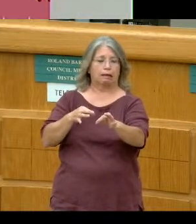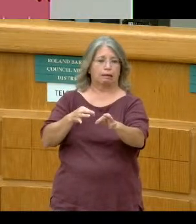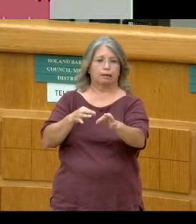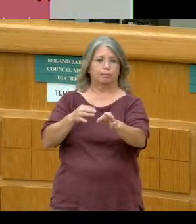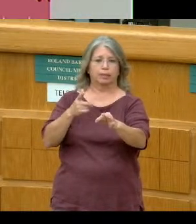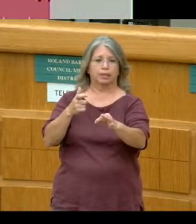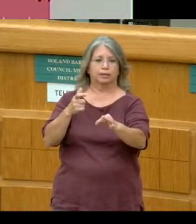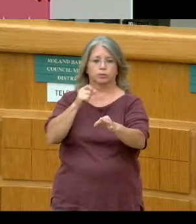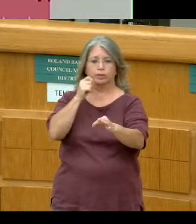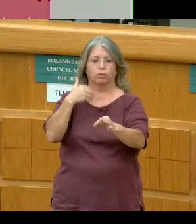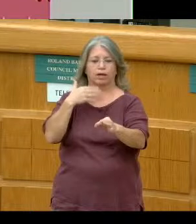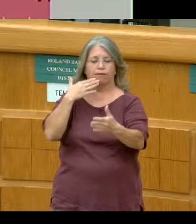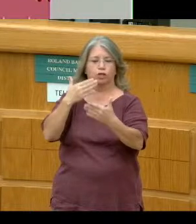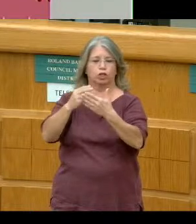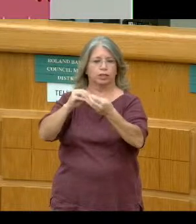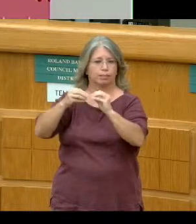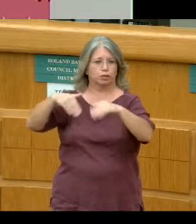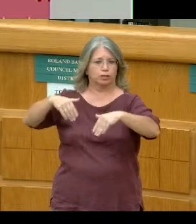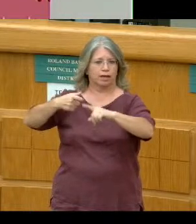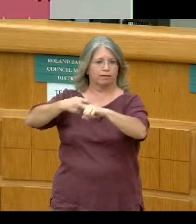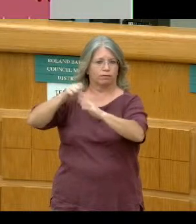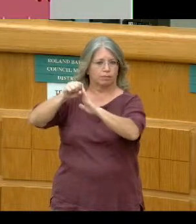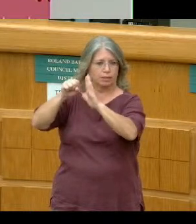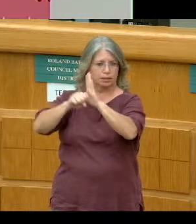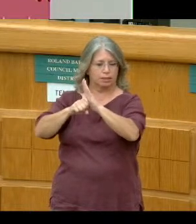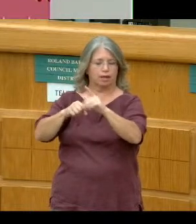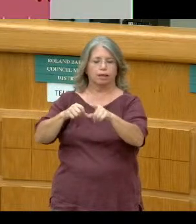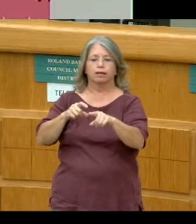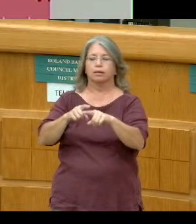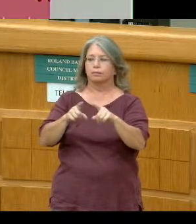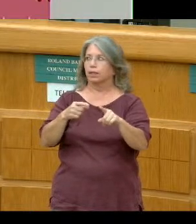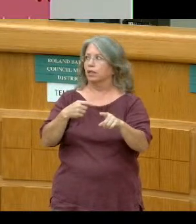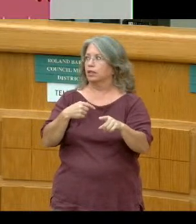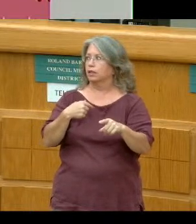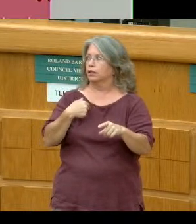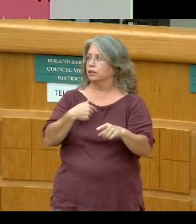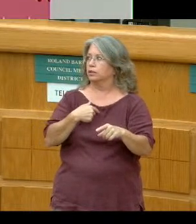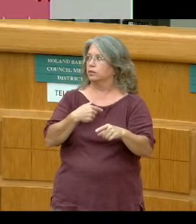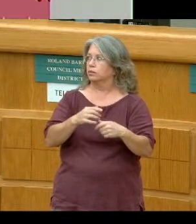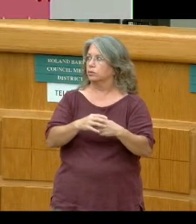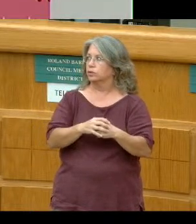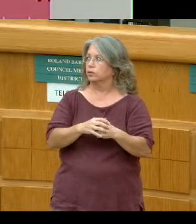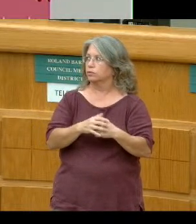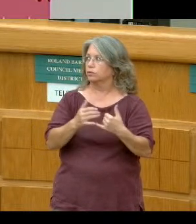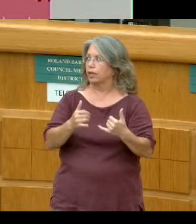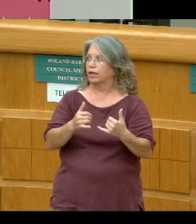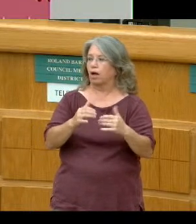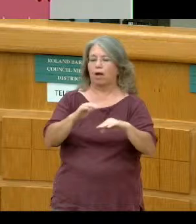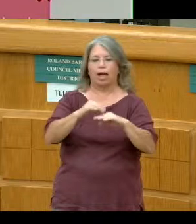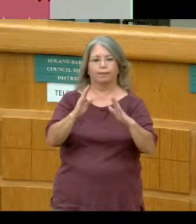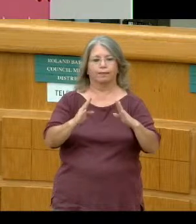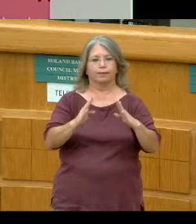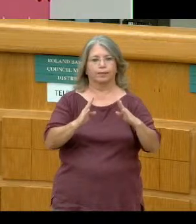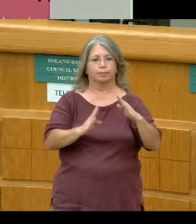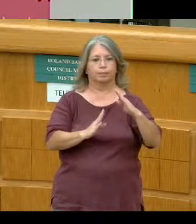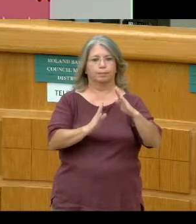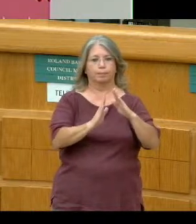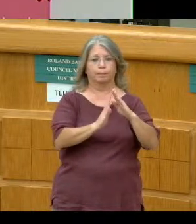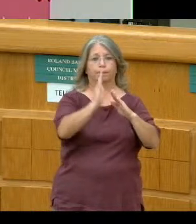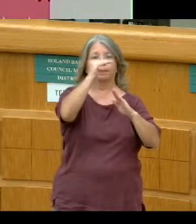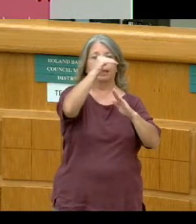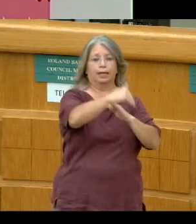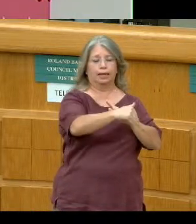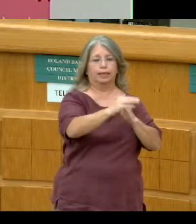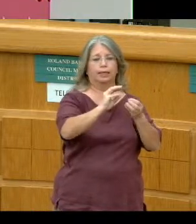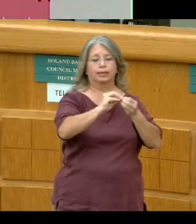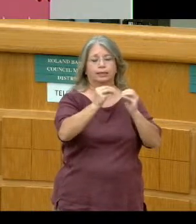we don't have good numbers from the state. We are right around here right now, which is at the peak of the number of